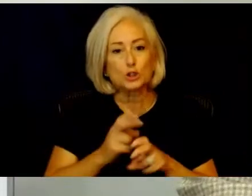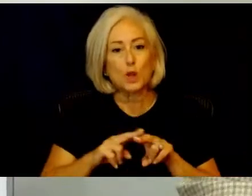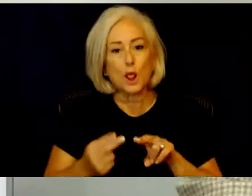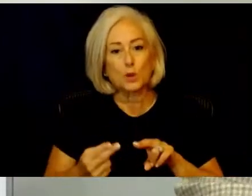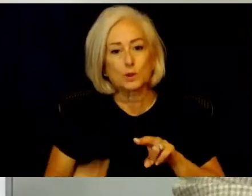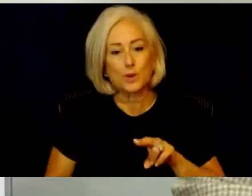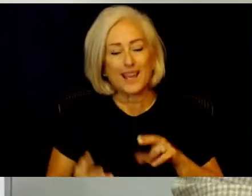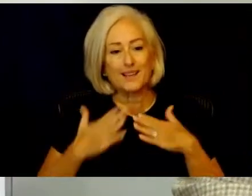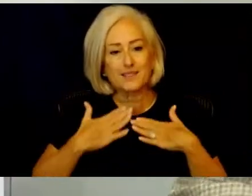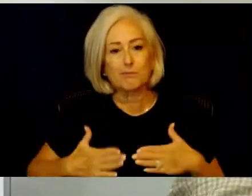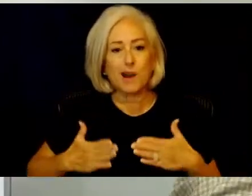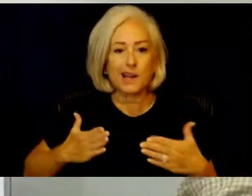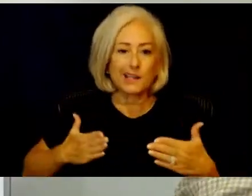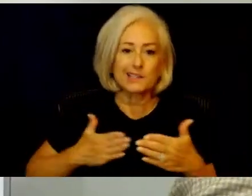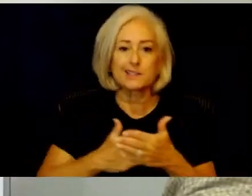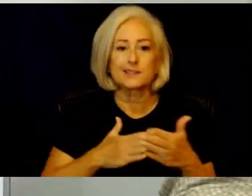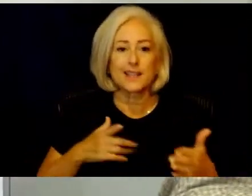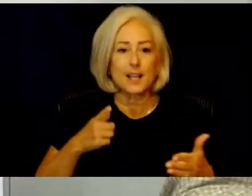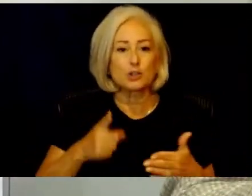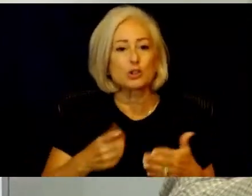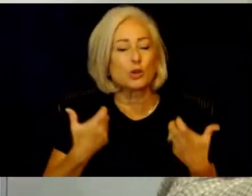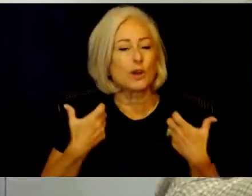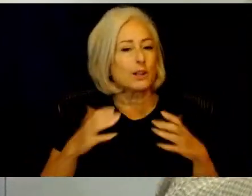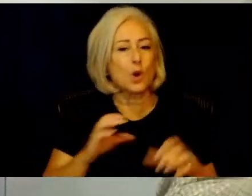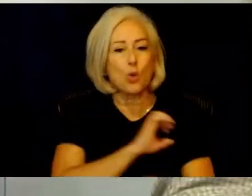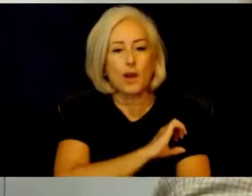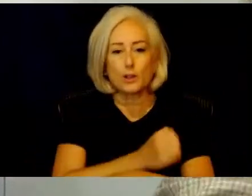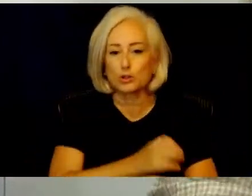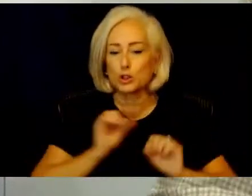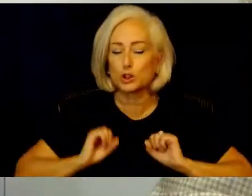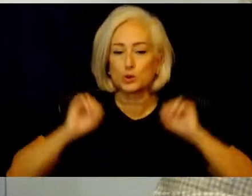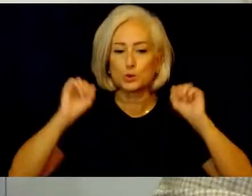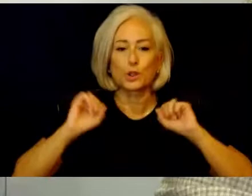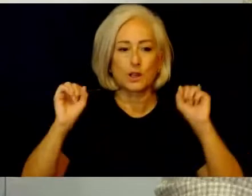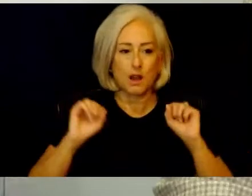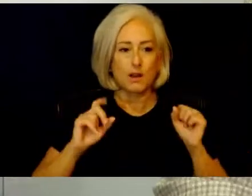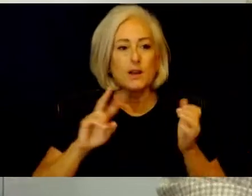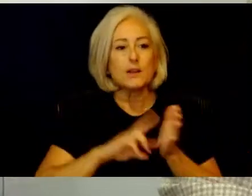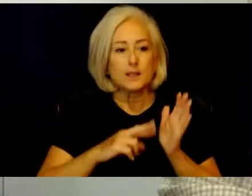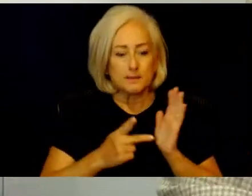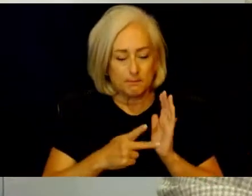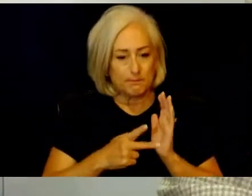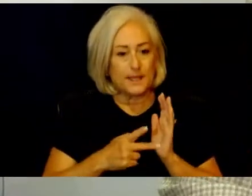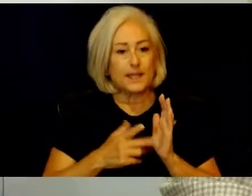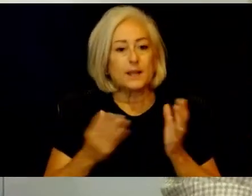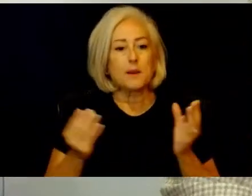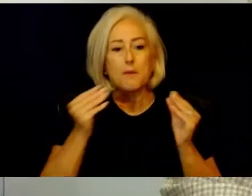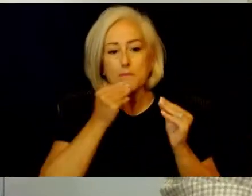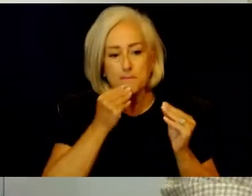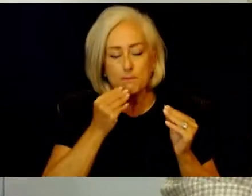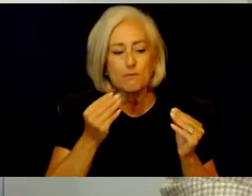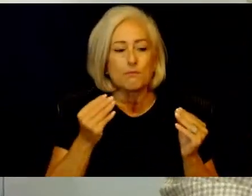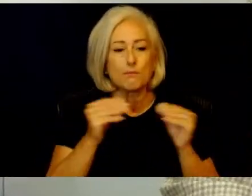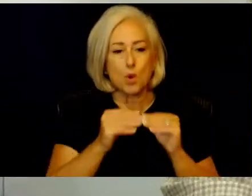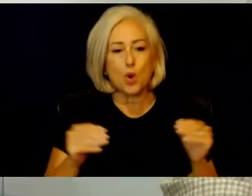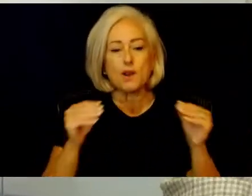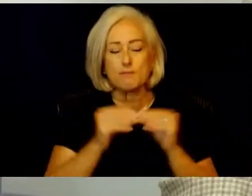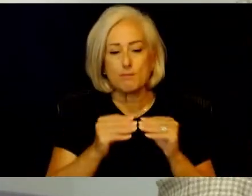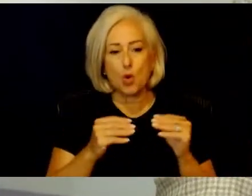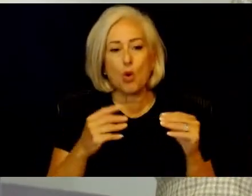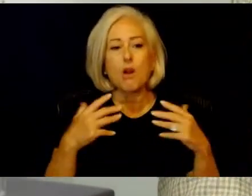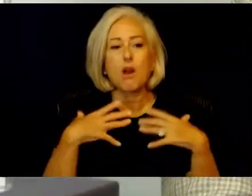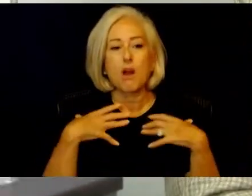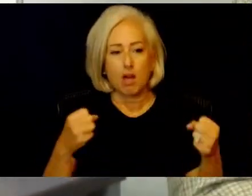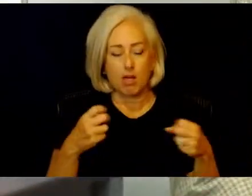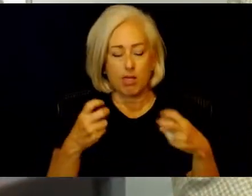work out. So you're basically going down a track where you're getting poorer and poorer health if you let it go longer without treatment. Fair to say that the